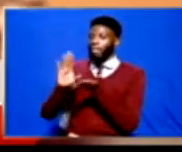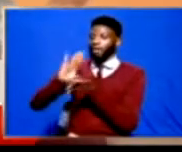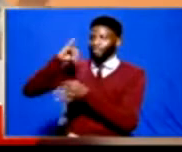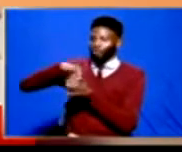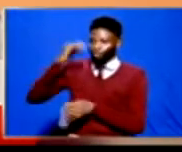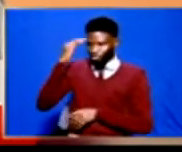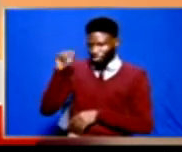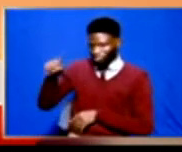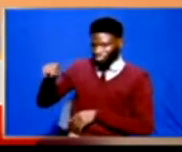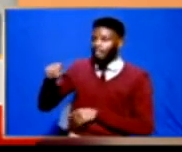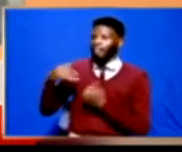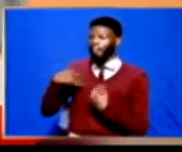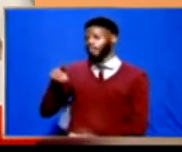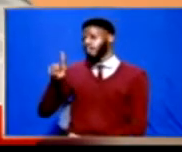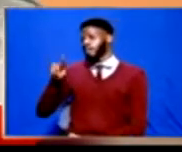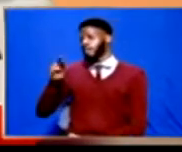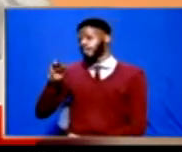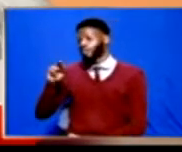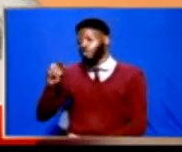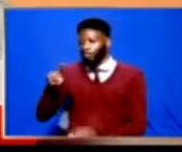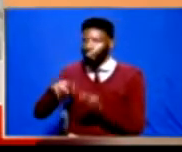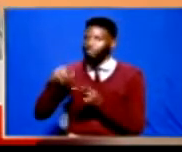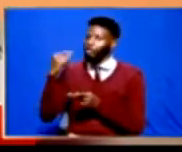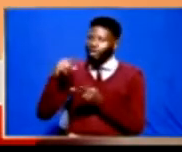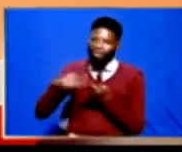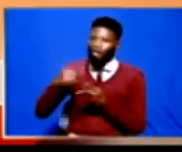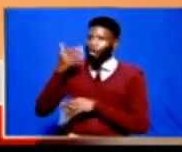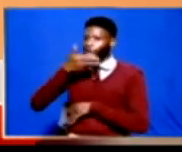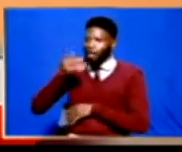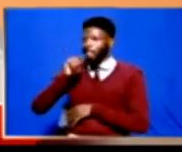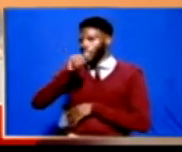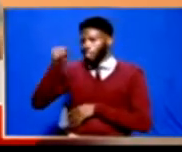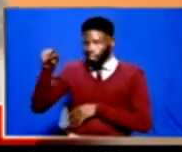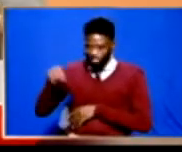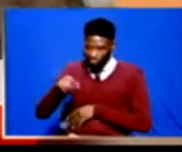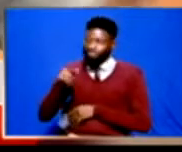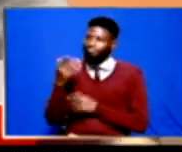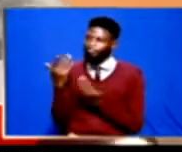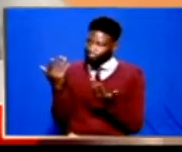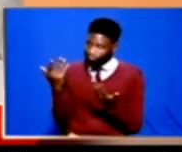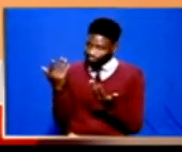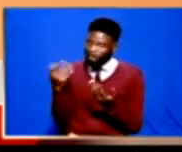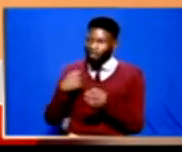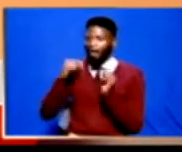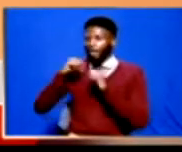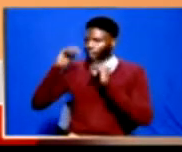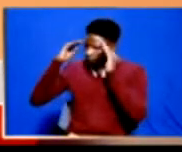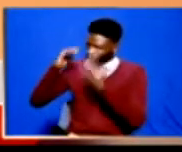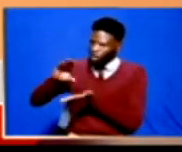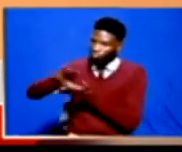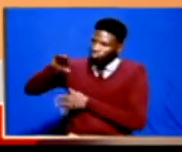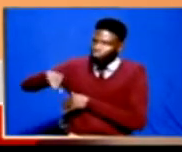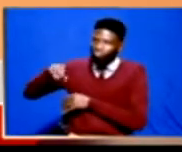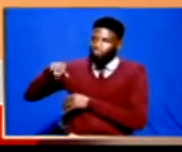have diamond, this is where you have gold, this is where you have oil, and so much. And so I need to direct my investment in this area. But